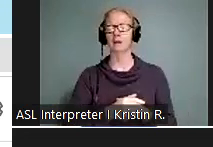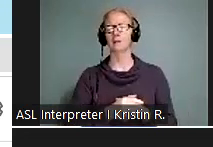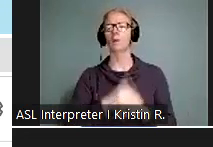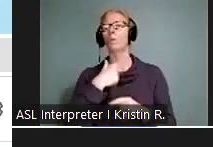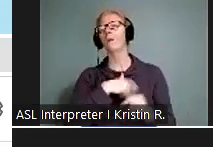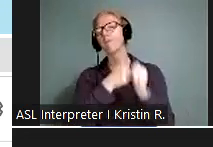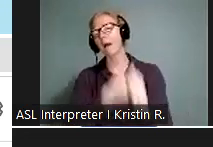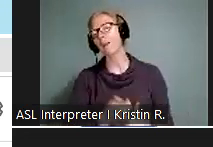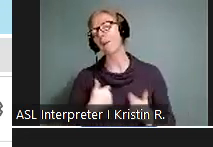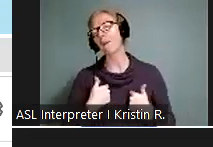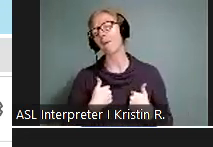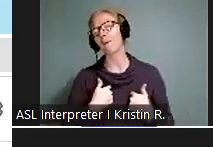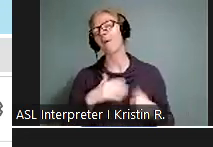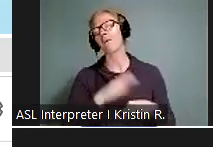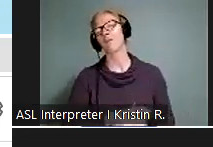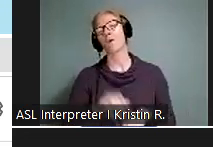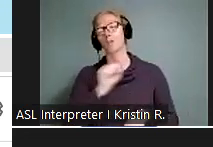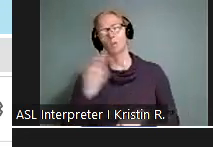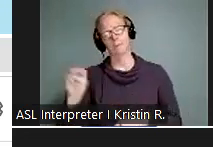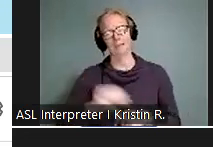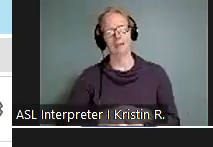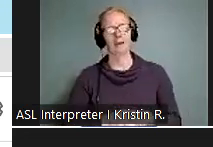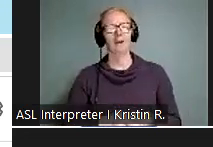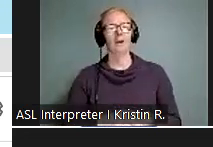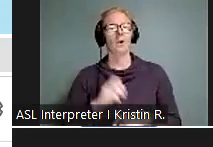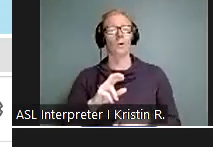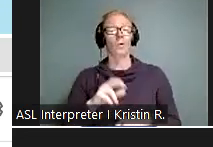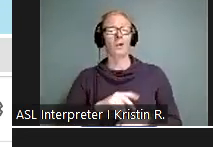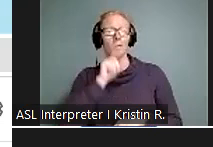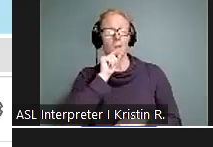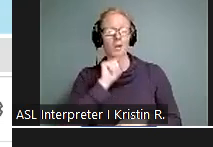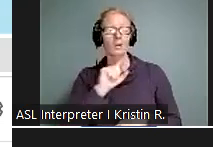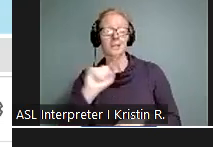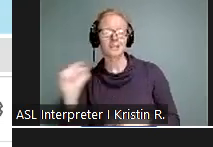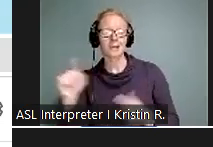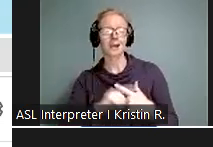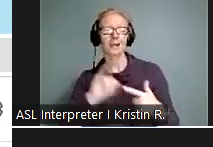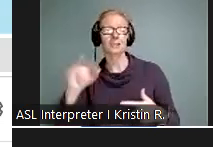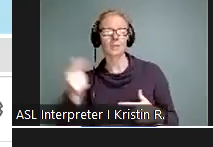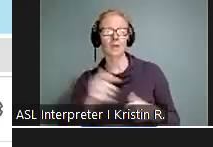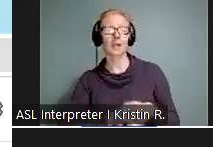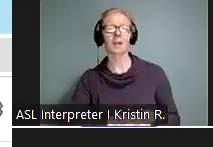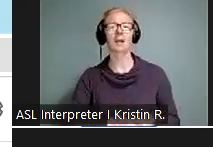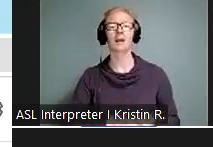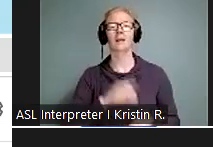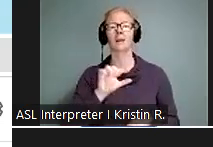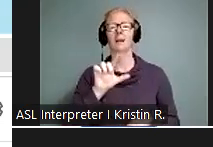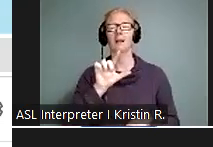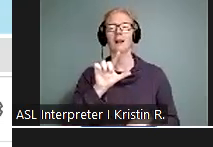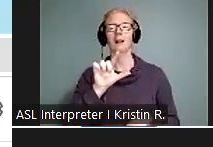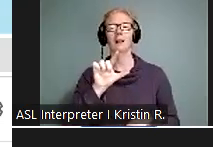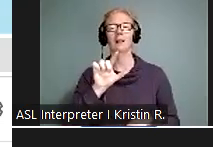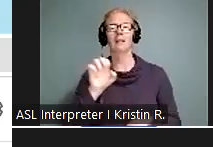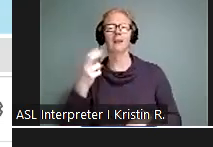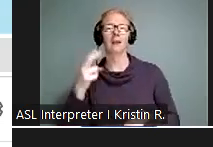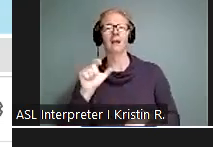follow on our social media, or maybe we like this Leah Lakshmi has a recommended reading list. These might